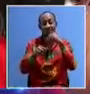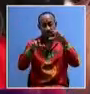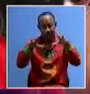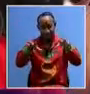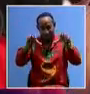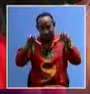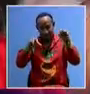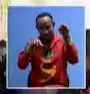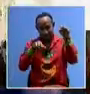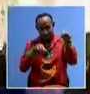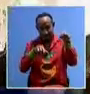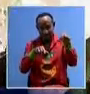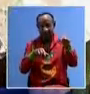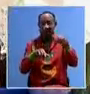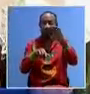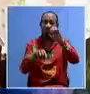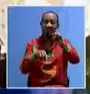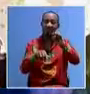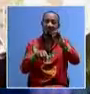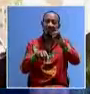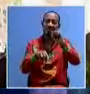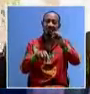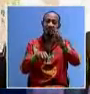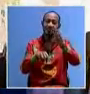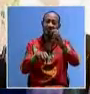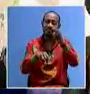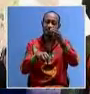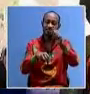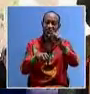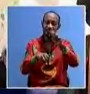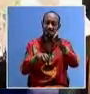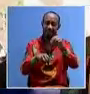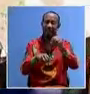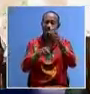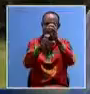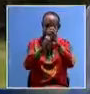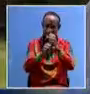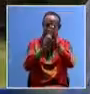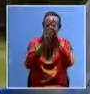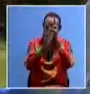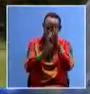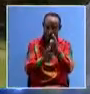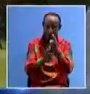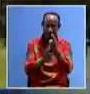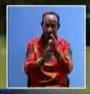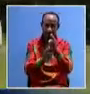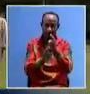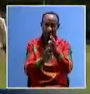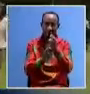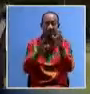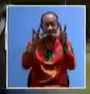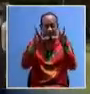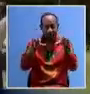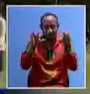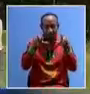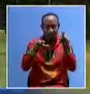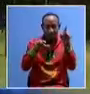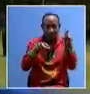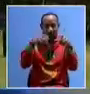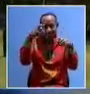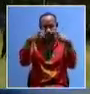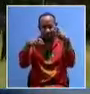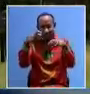activist Proud Sichaba received the president's insignia of honor. Mr. Ngwale, who is also a